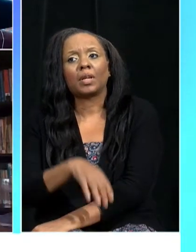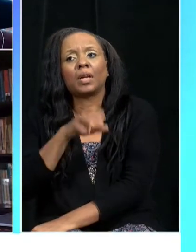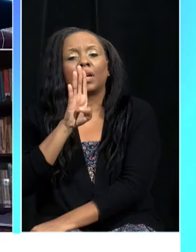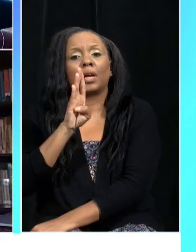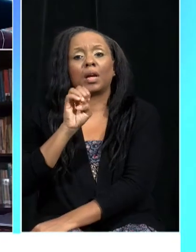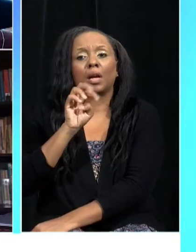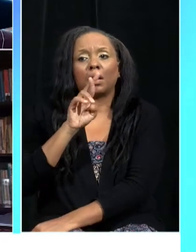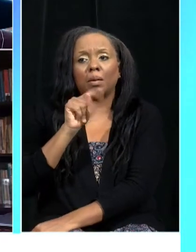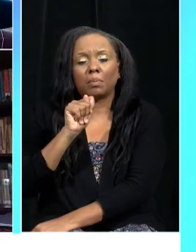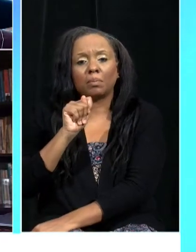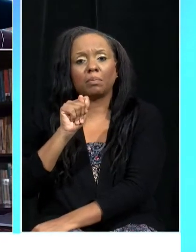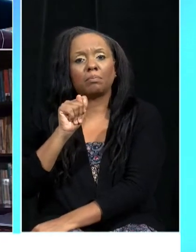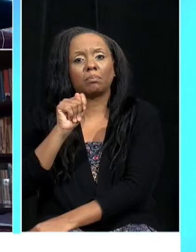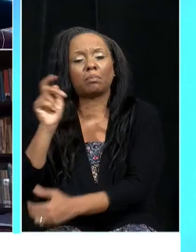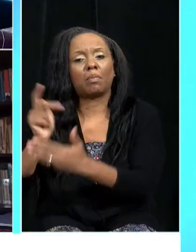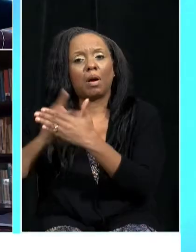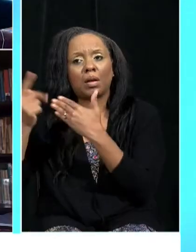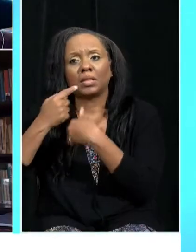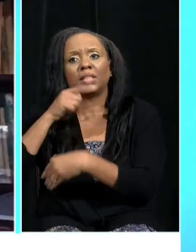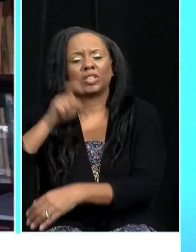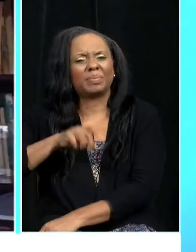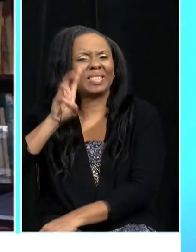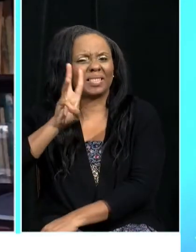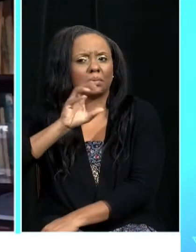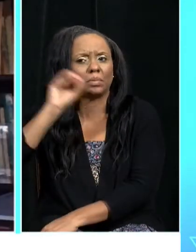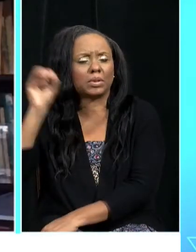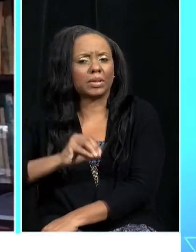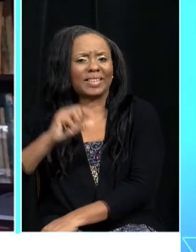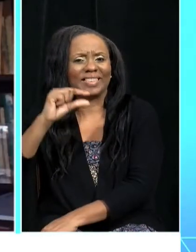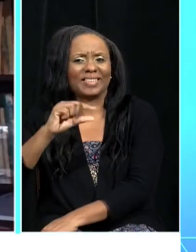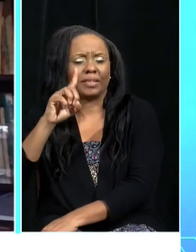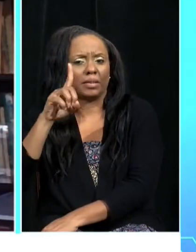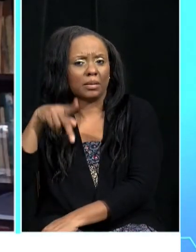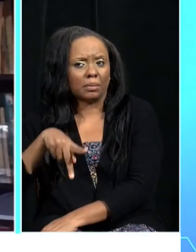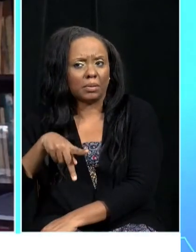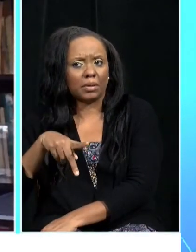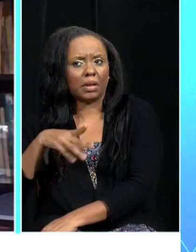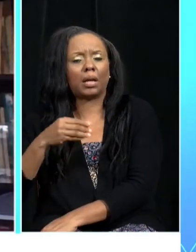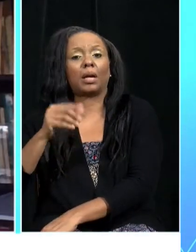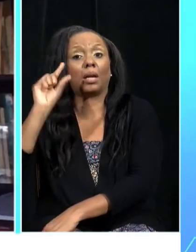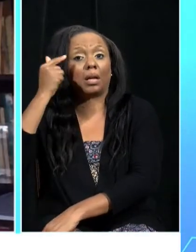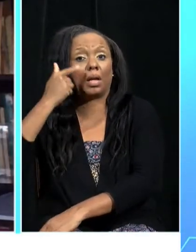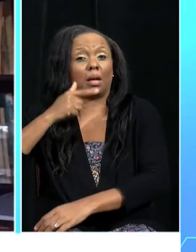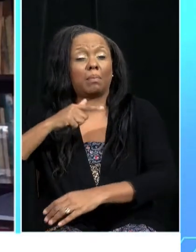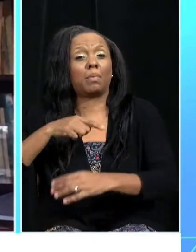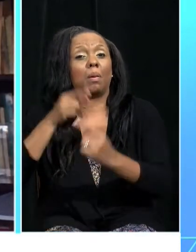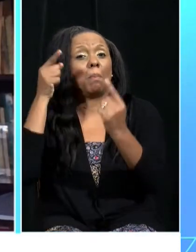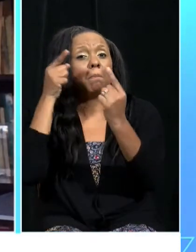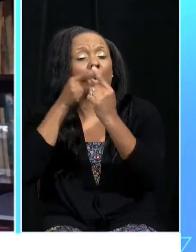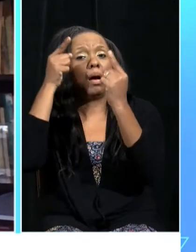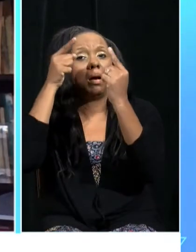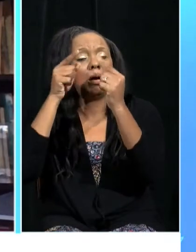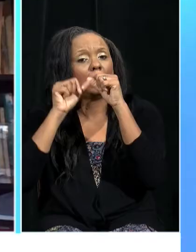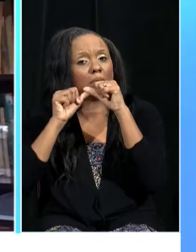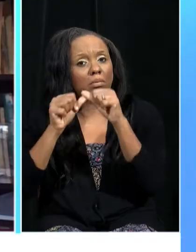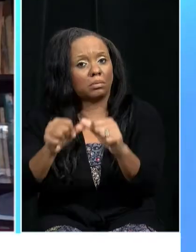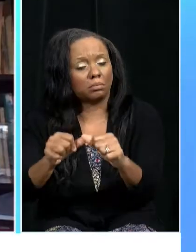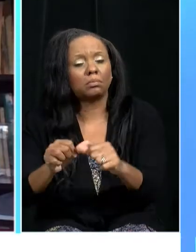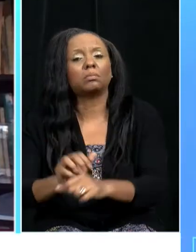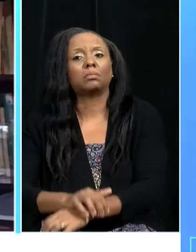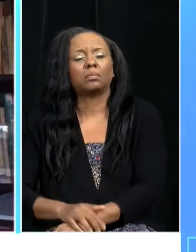deficit, of 6% of GDP. And the government would have met that consistently. And when COVID hit